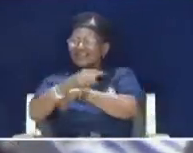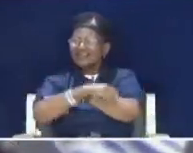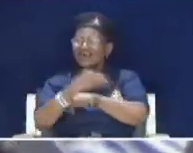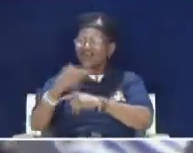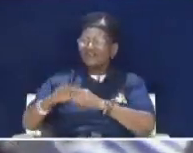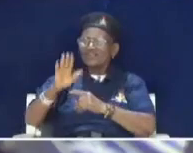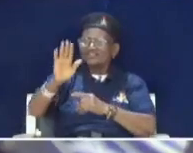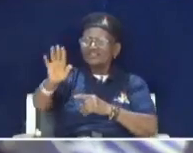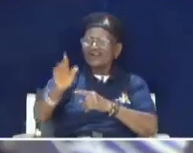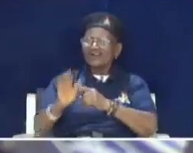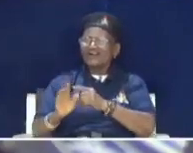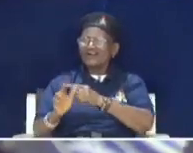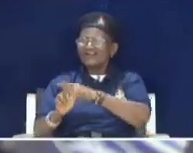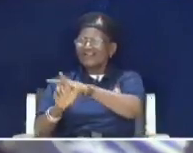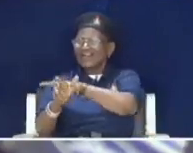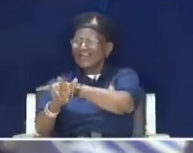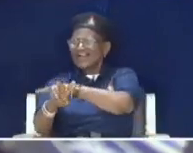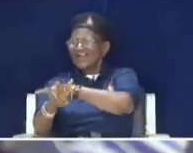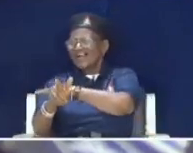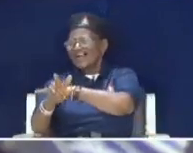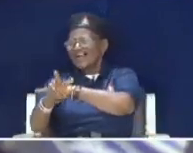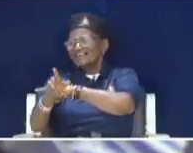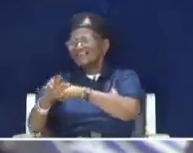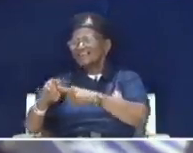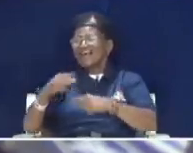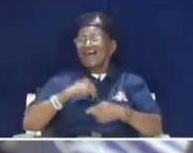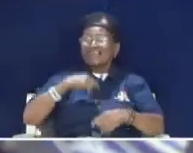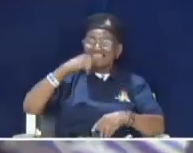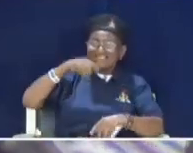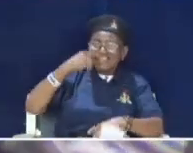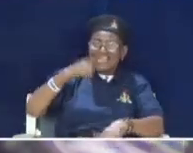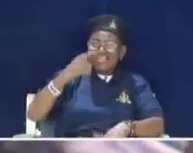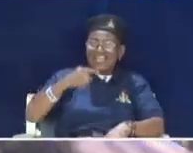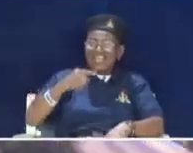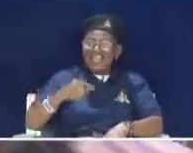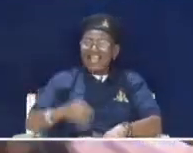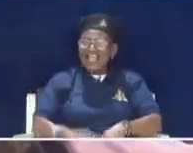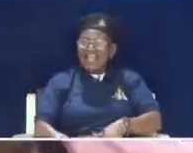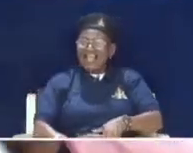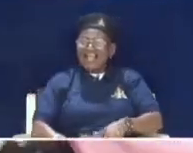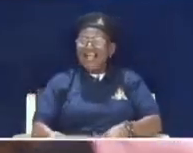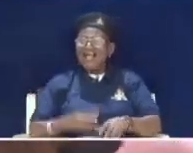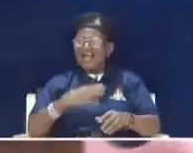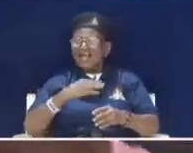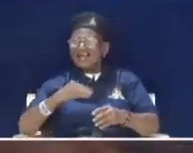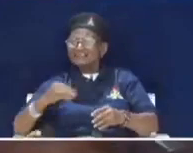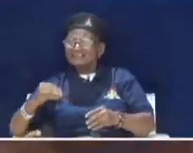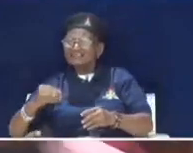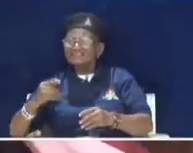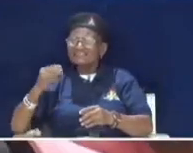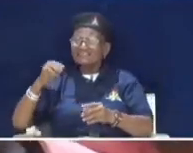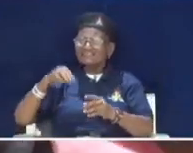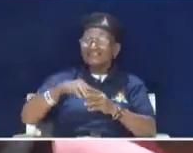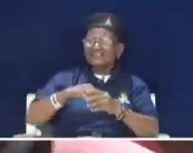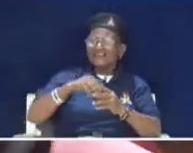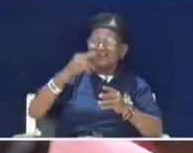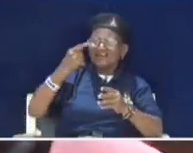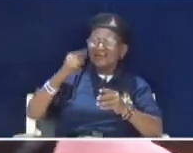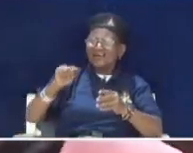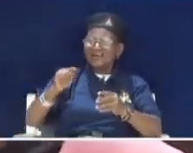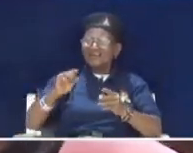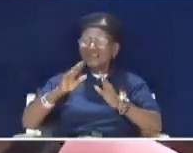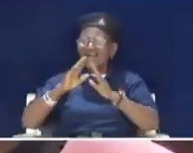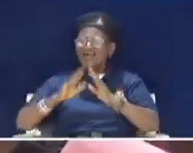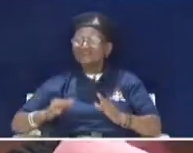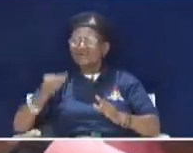All the days of your life, I say, and you shall dwell in the house